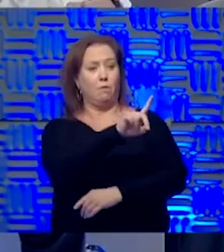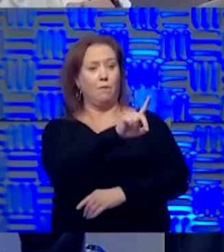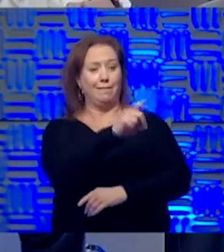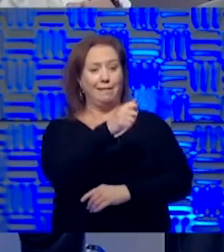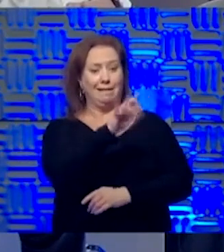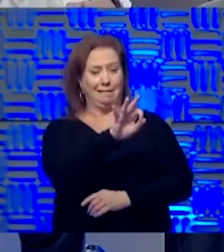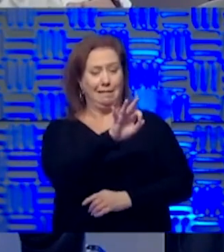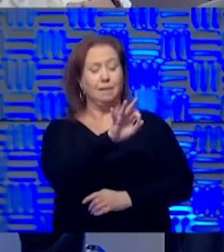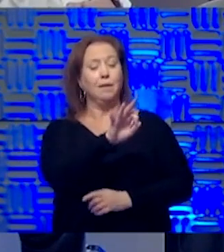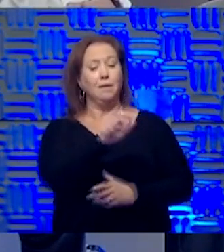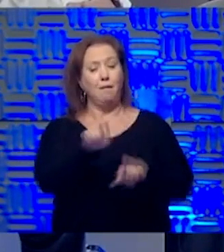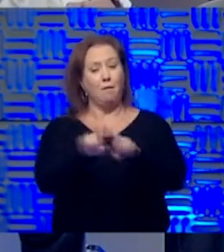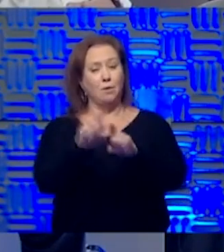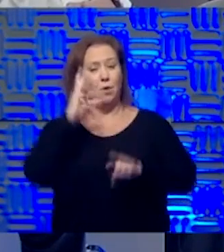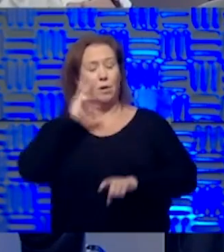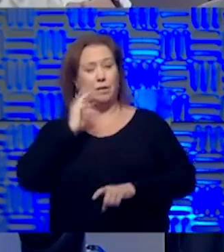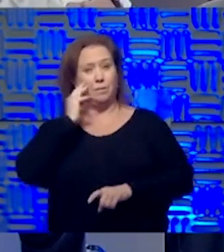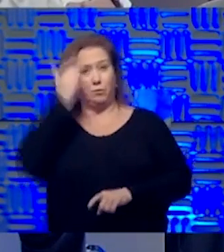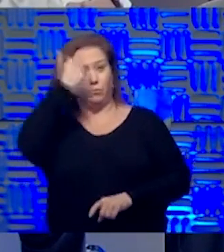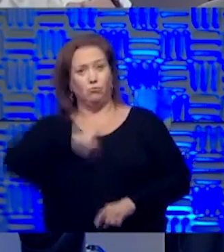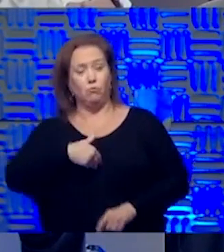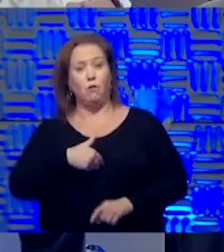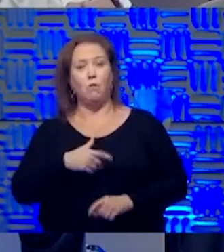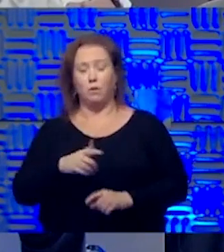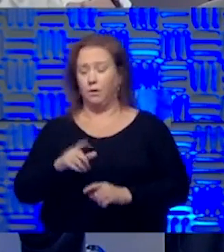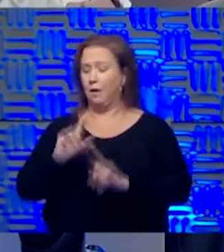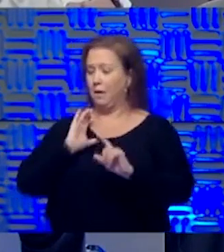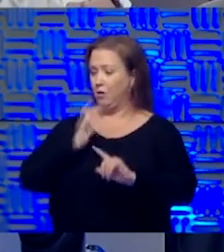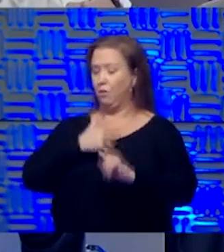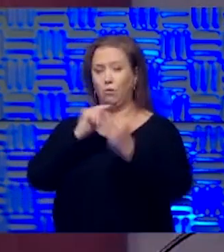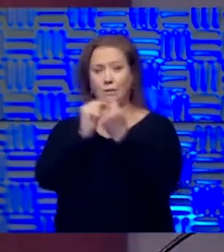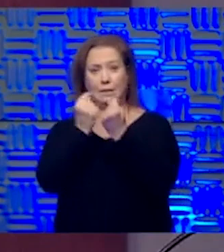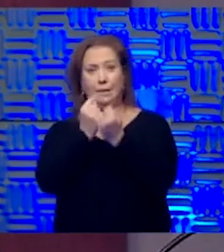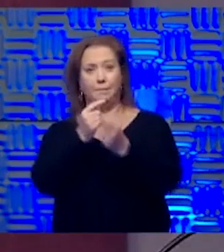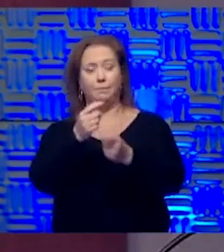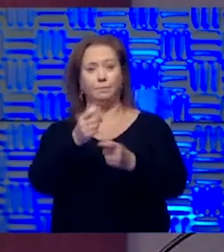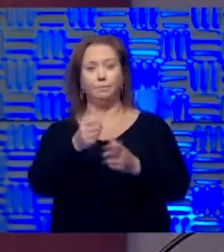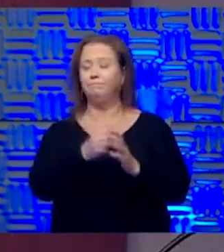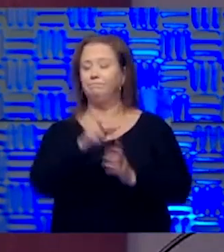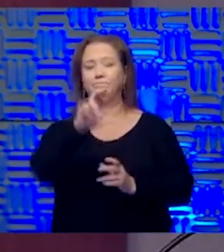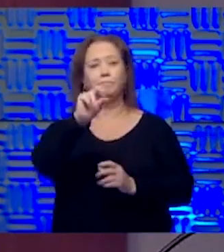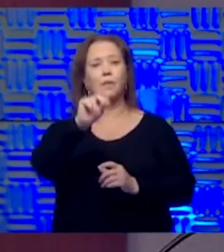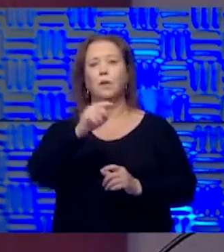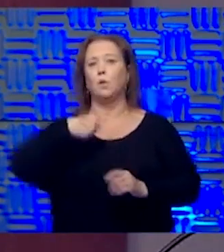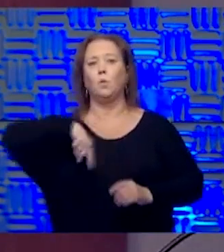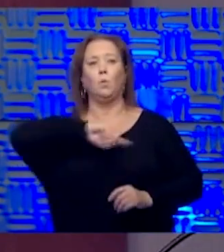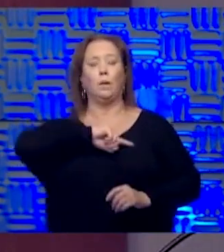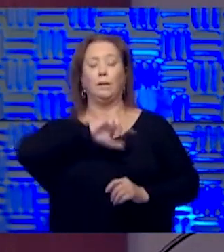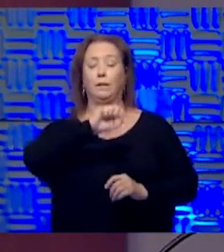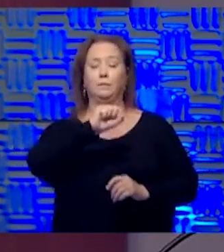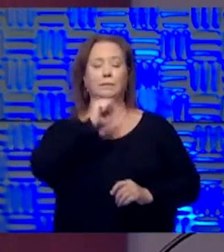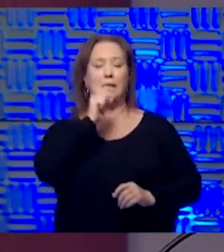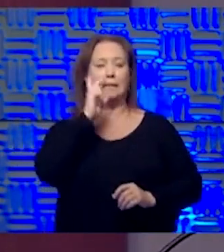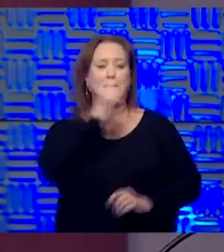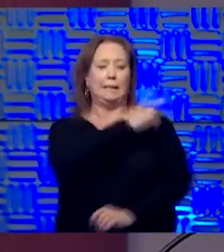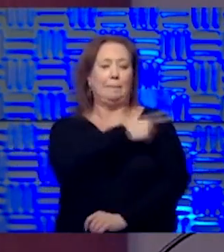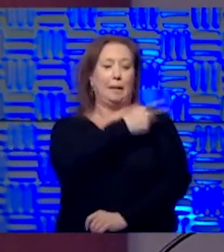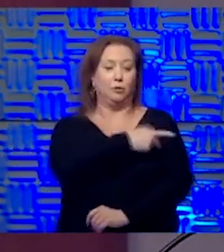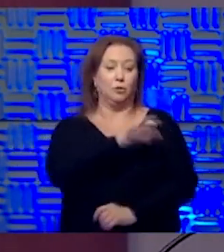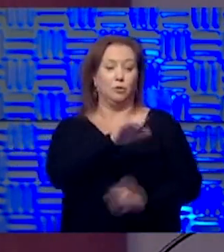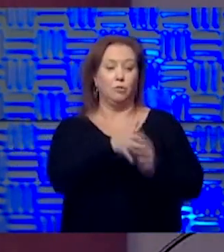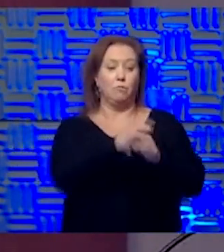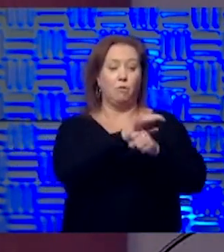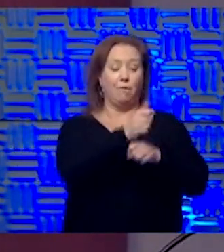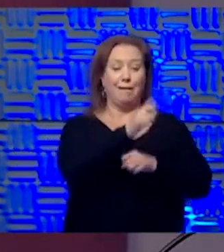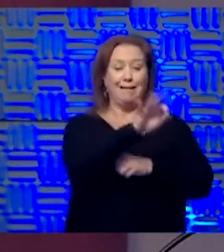had a stroke, and has your team had to take care of folks like that? We have not seen a lot of patients with COVID-19 and stroke. I think kind of what we're seeing a little bit